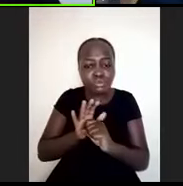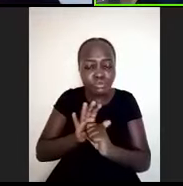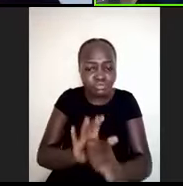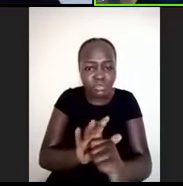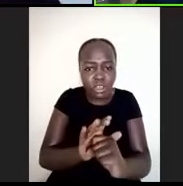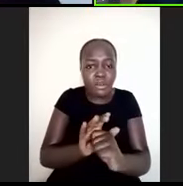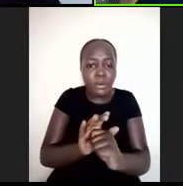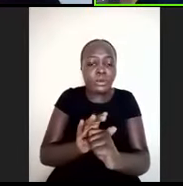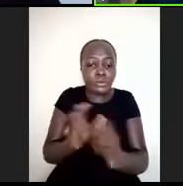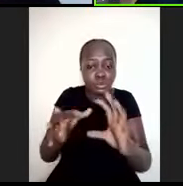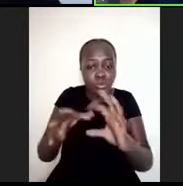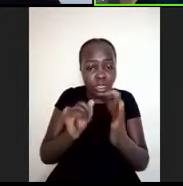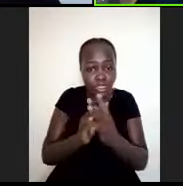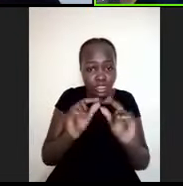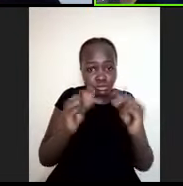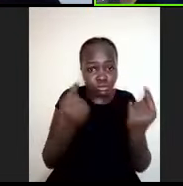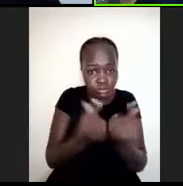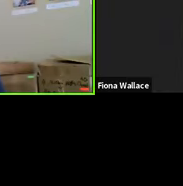club.